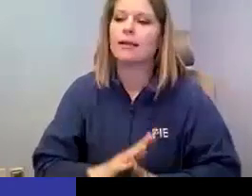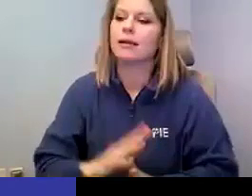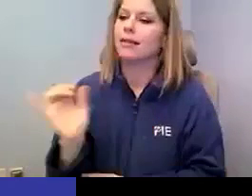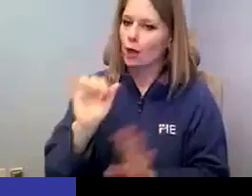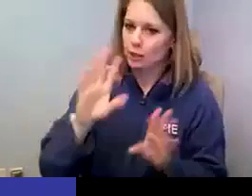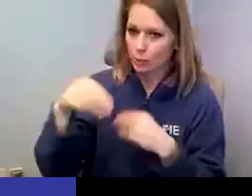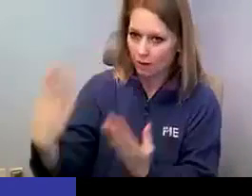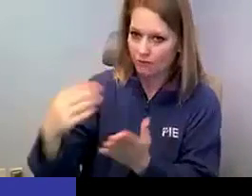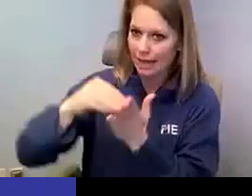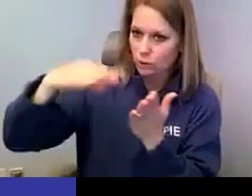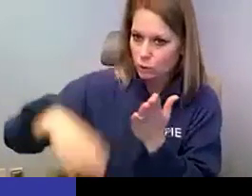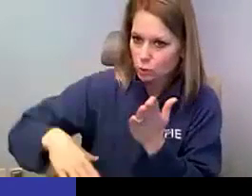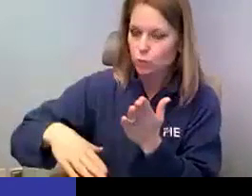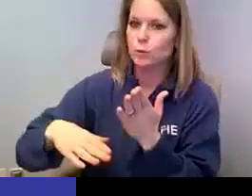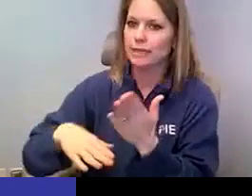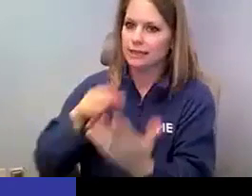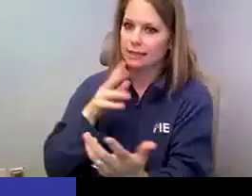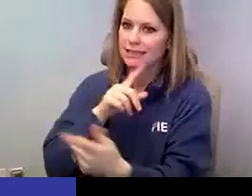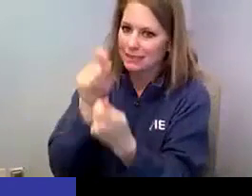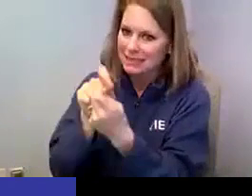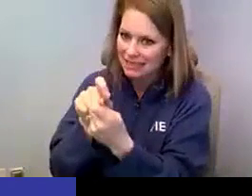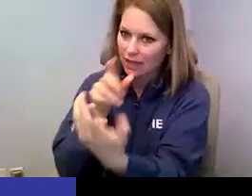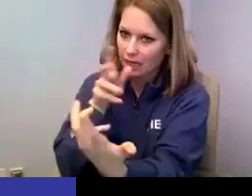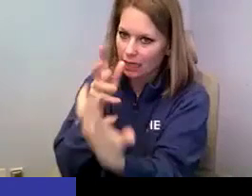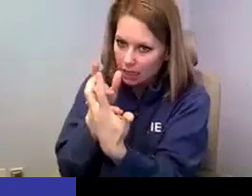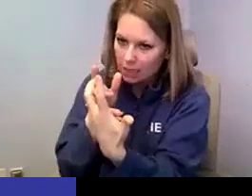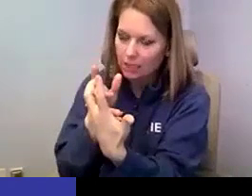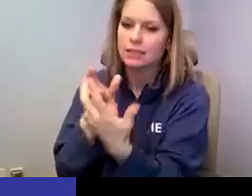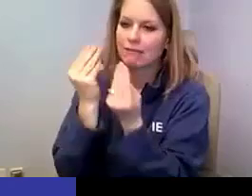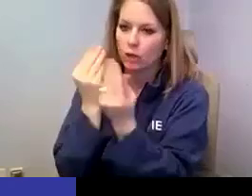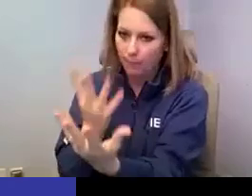information useful for educational decision-making.